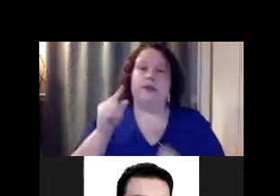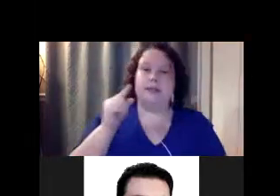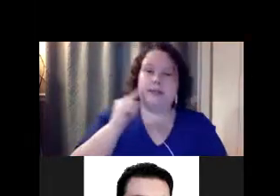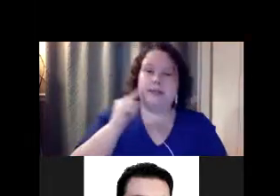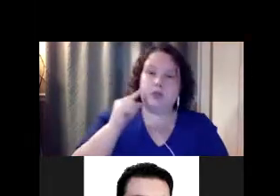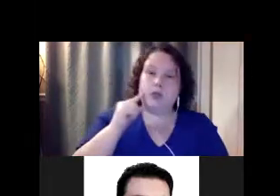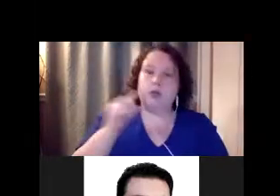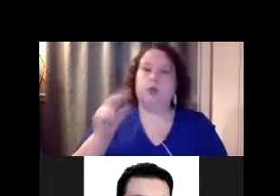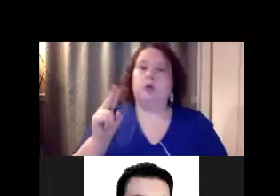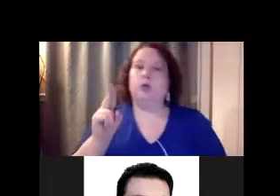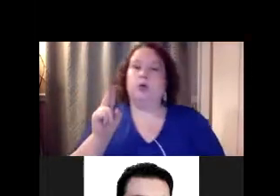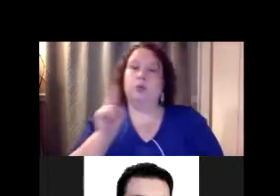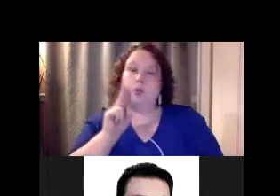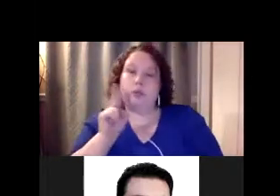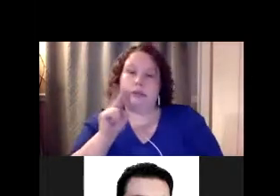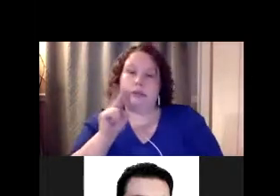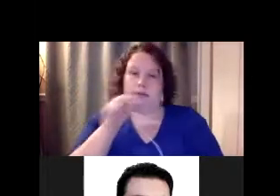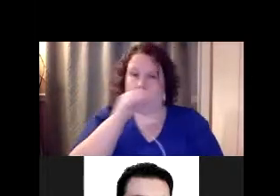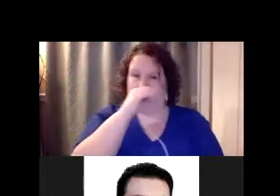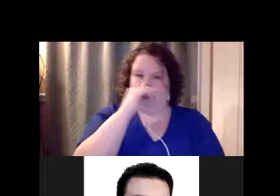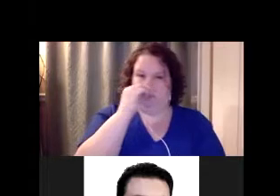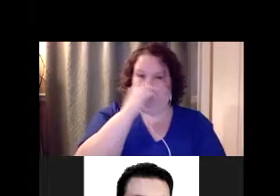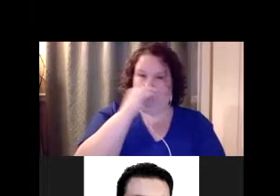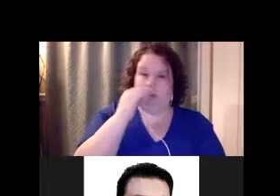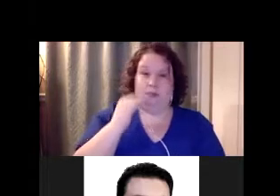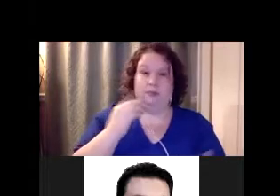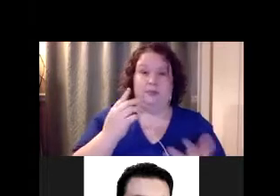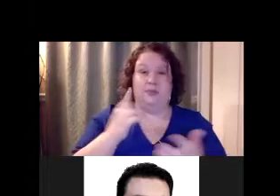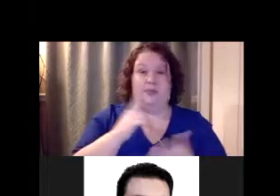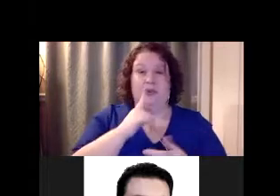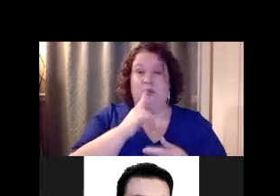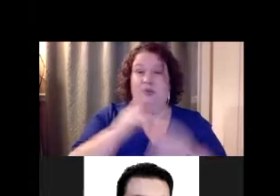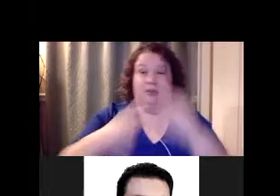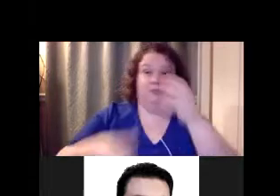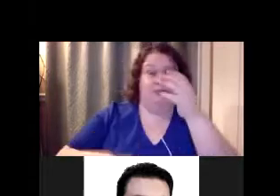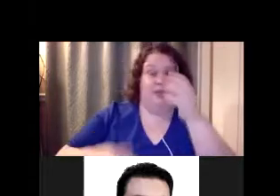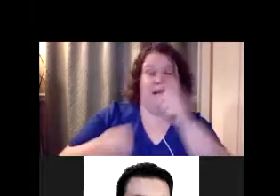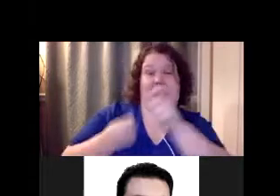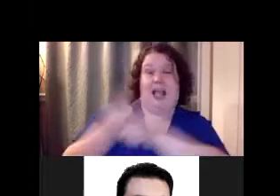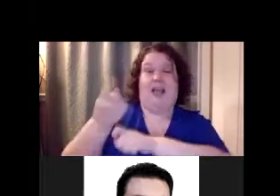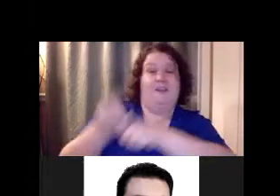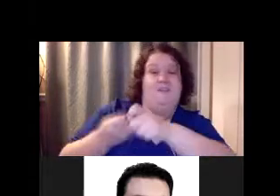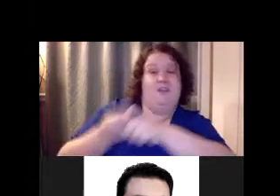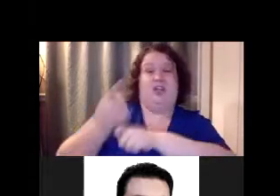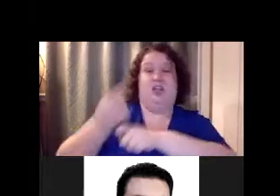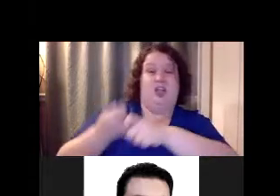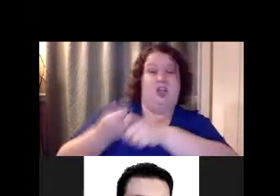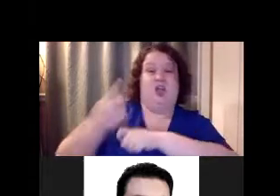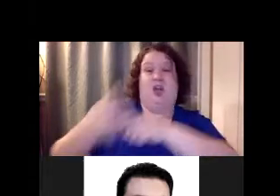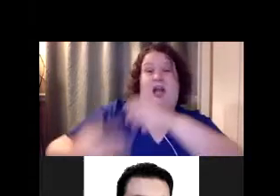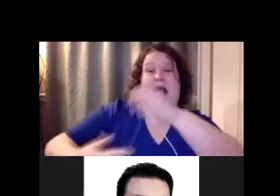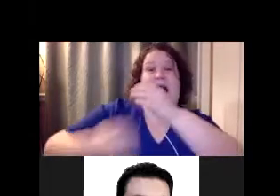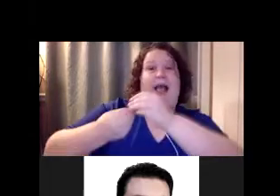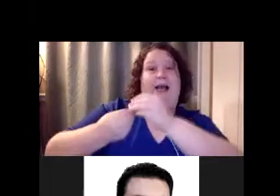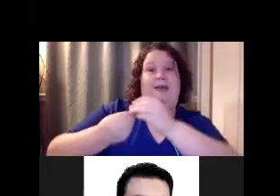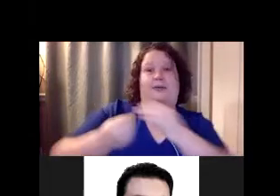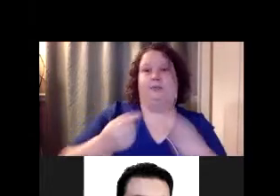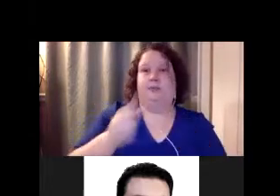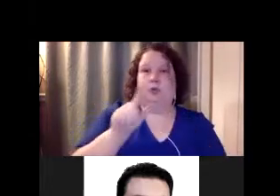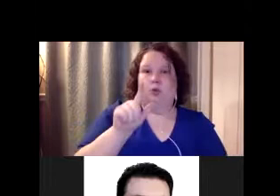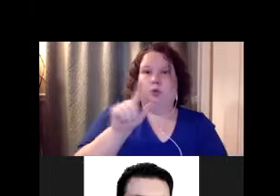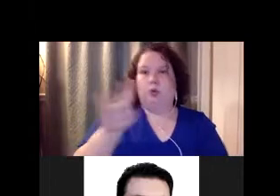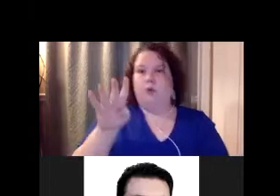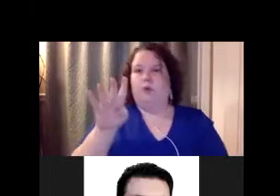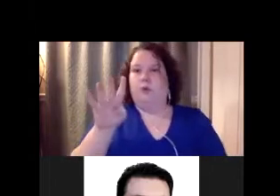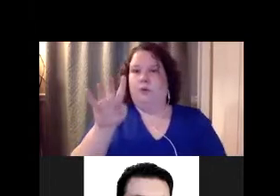Houston, but they literally are adding dozens of campuses each year. And so we do expect this